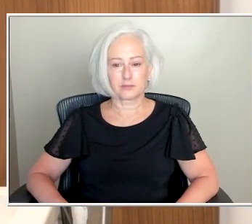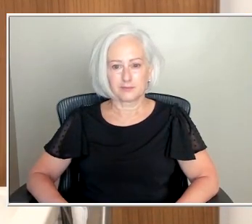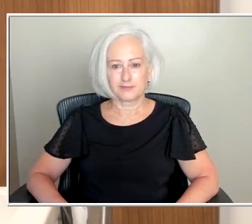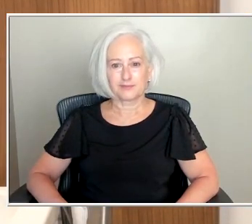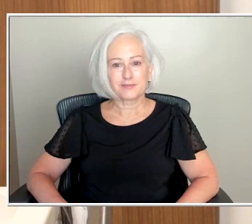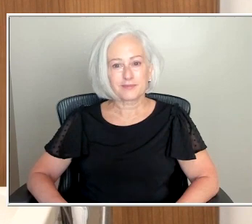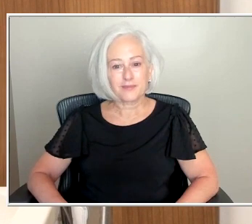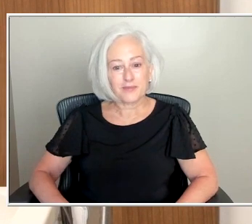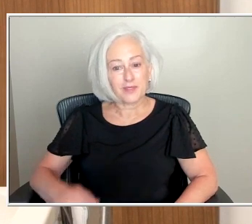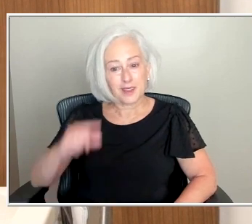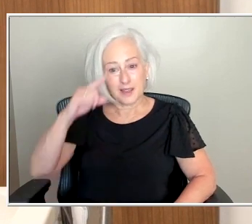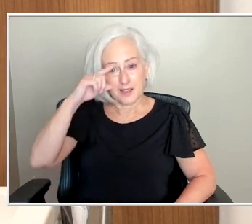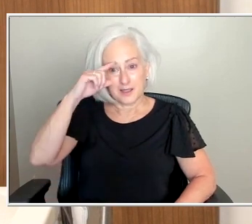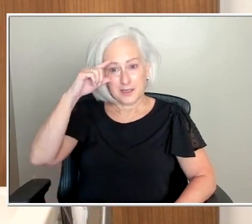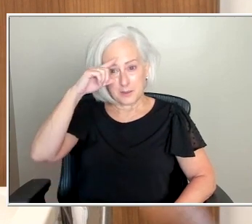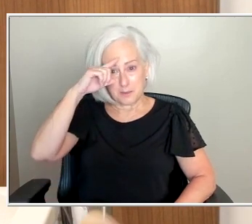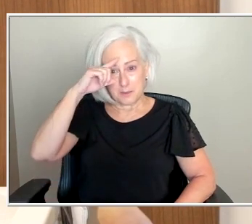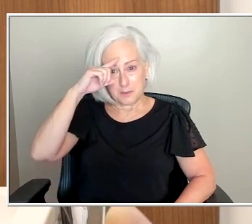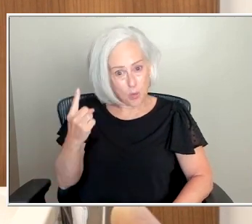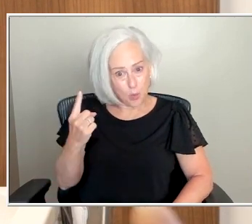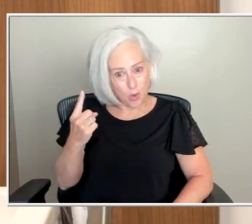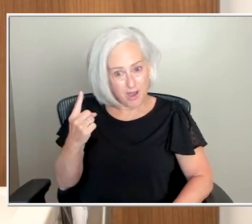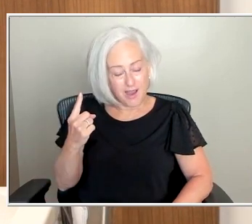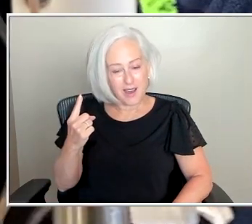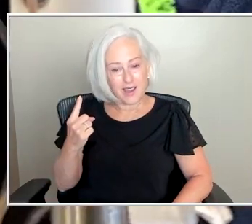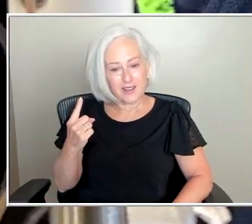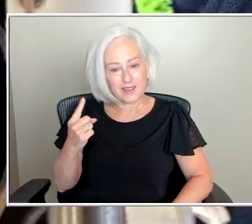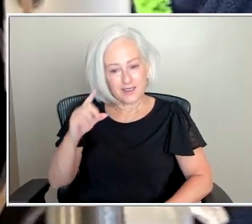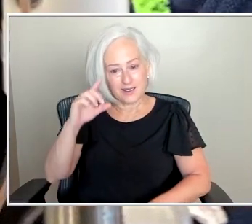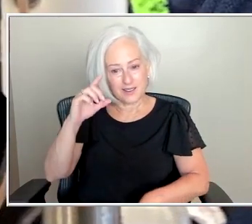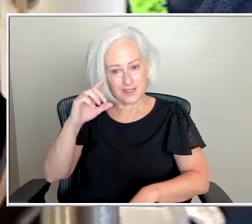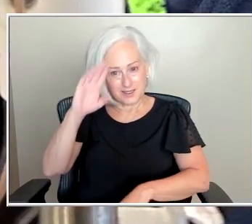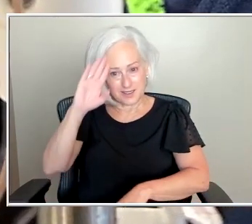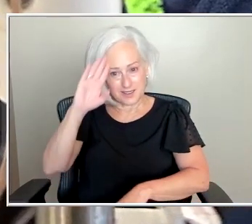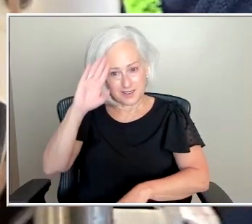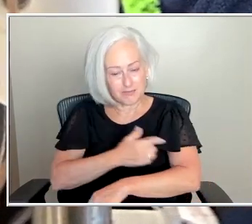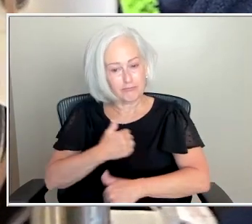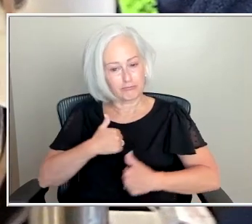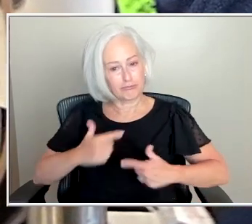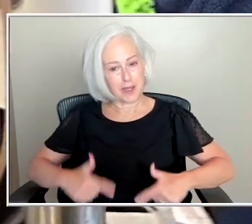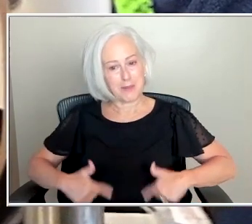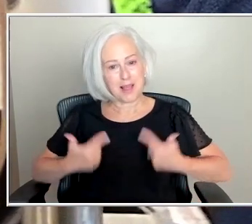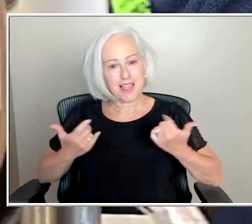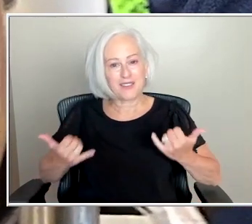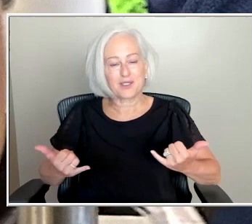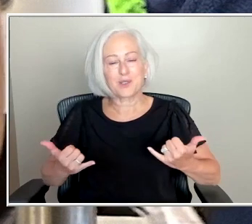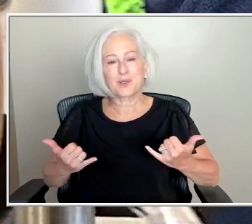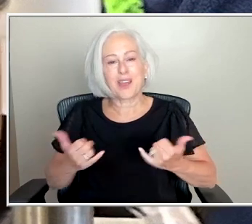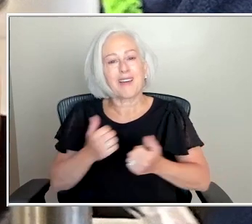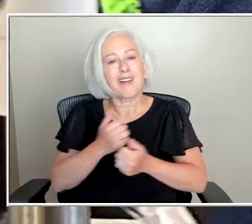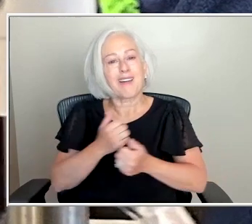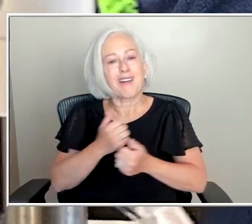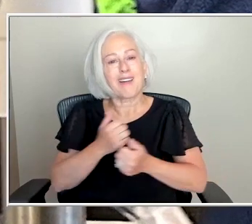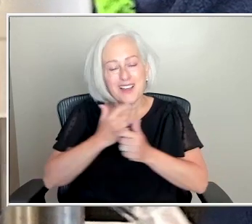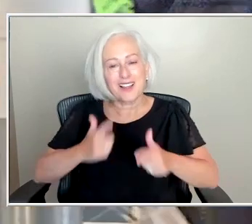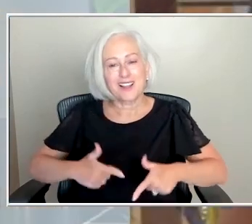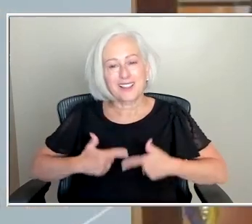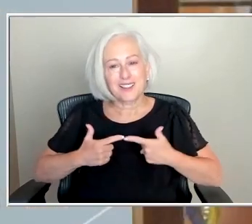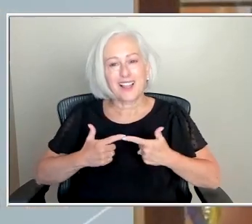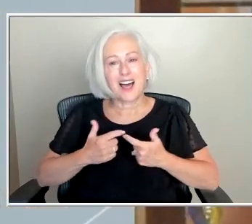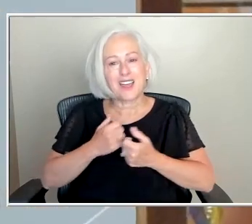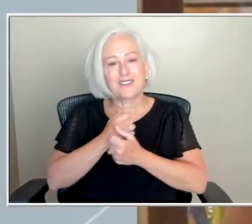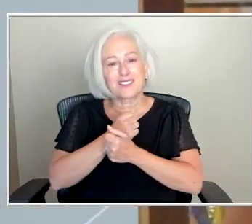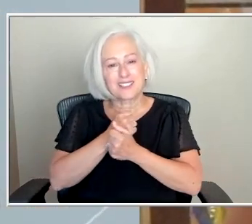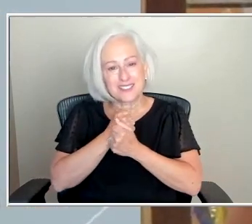Because of that one child, I'm alive today. Love in the form of a life-saving gift. A cancer patient had